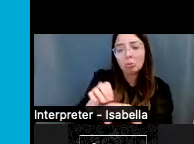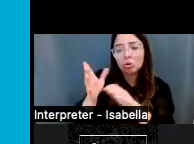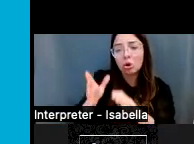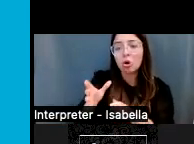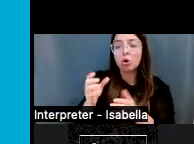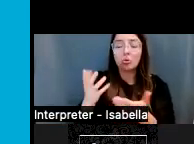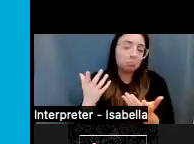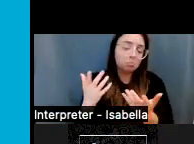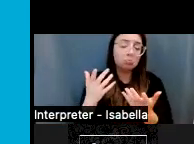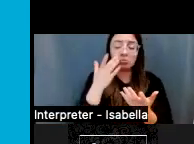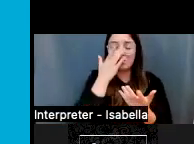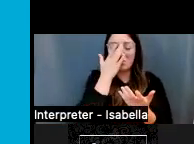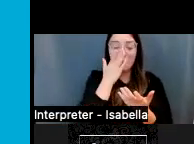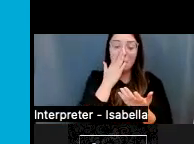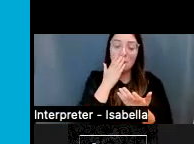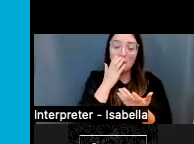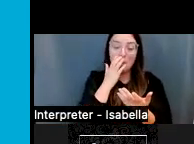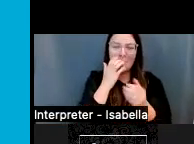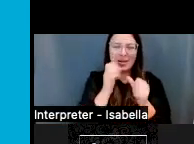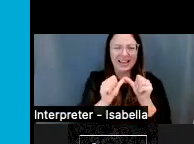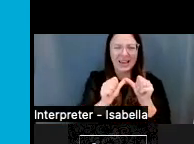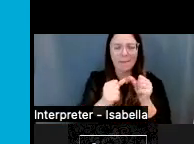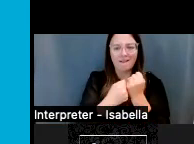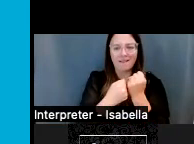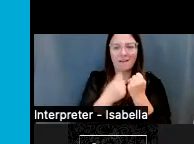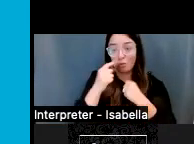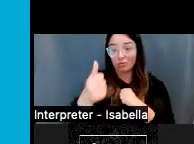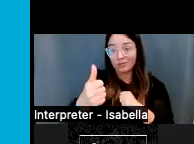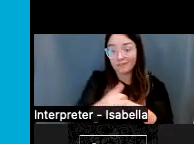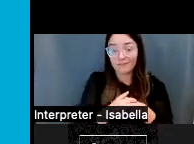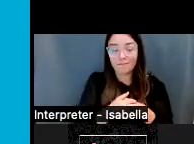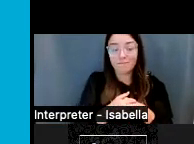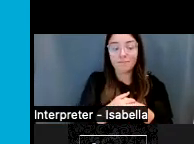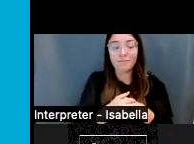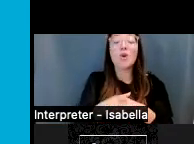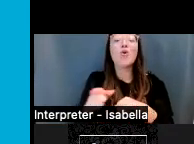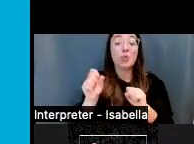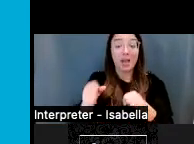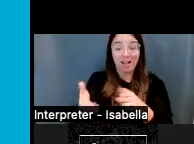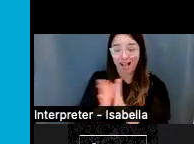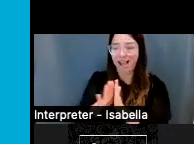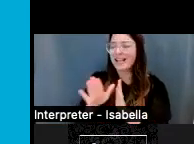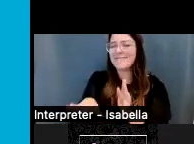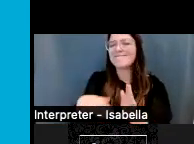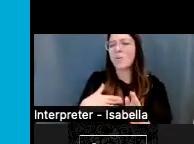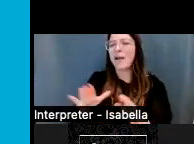So, you can keep trying to self-advocate. You can also, as I mentioned, ask to speak with your counselor